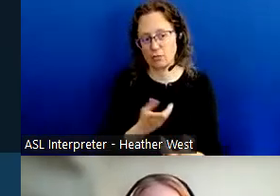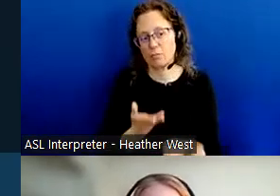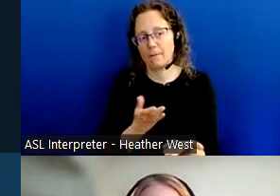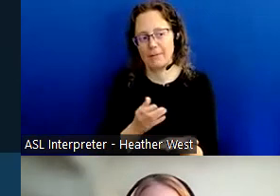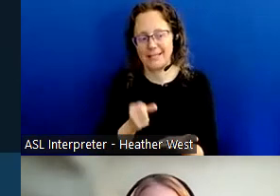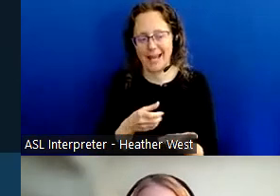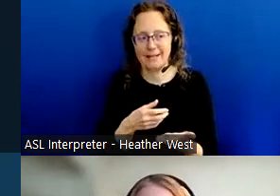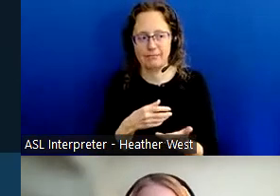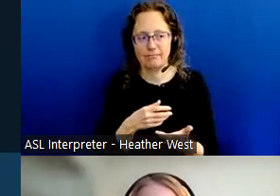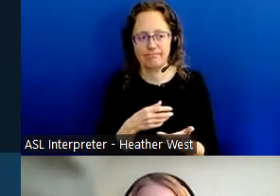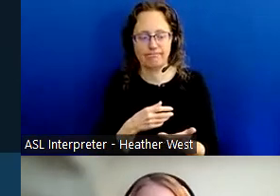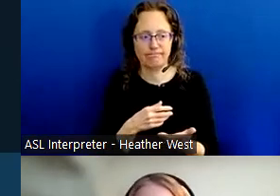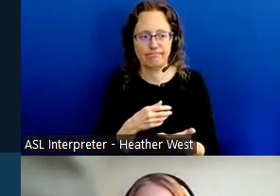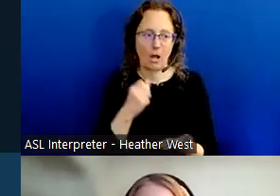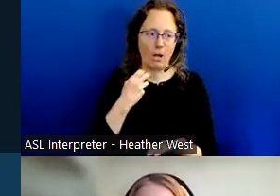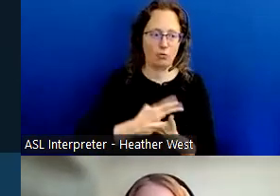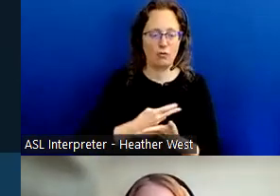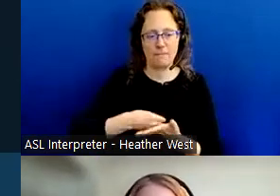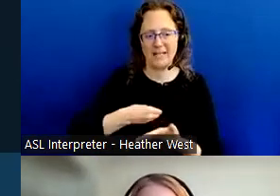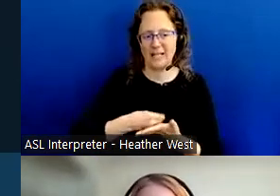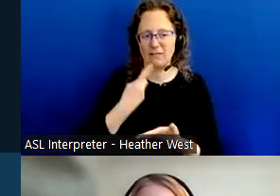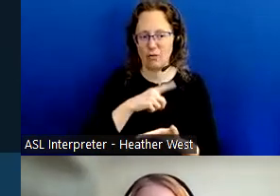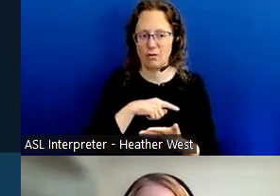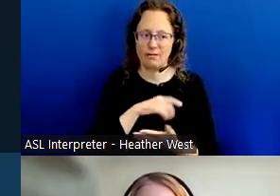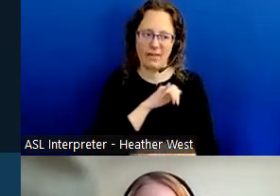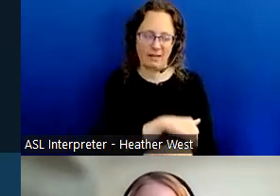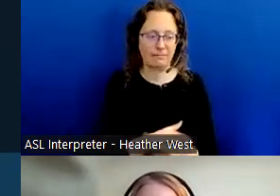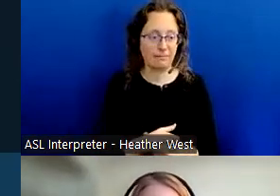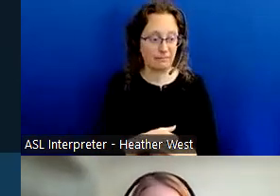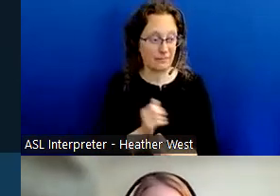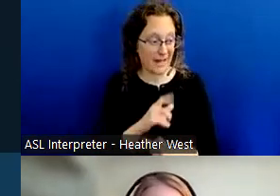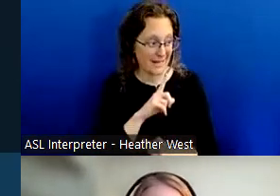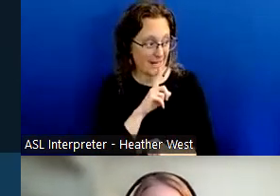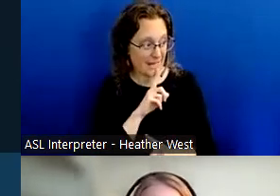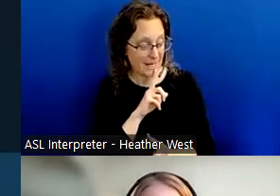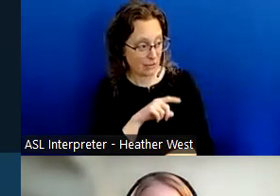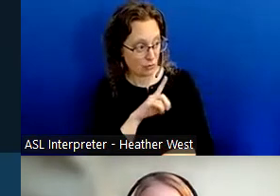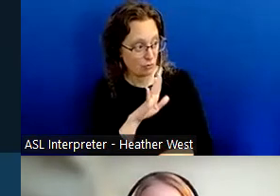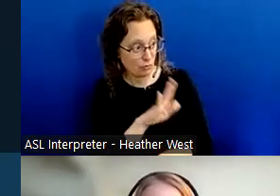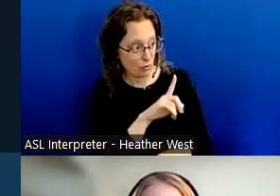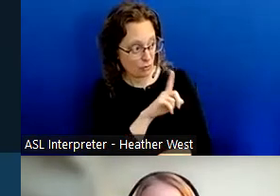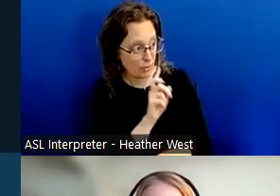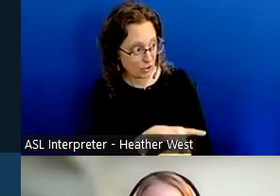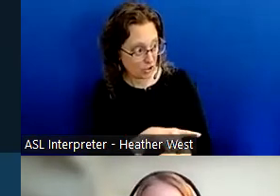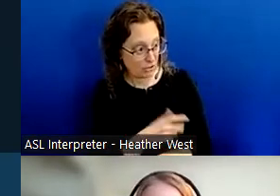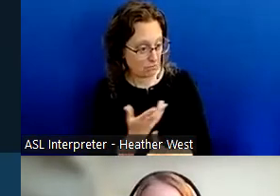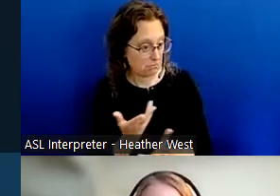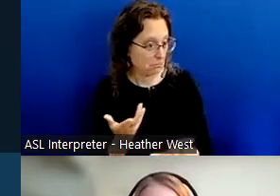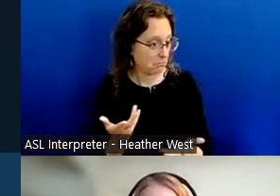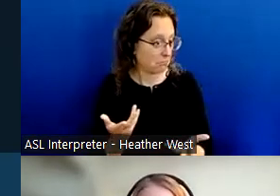And please let me know if that answers your question, or I'm happy to provide any further detail.